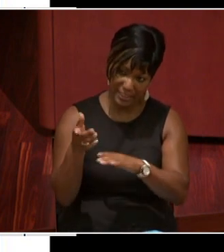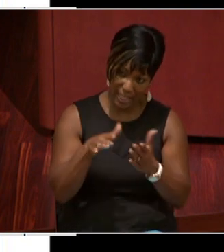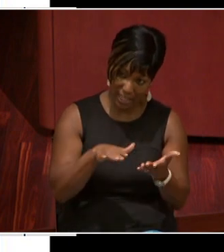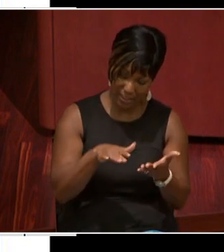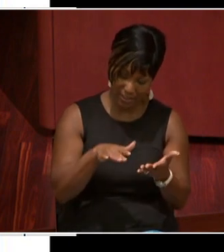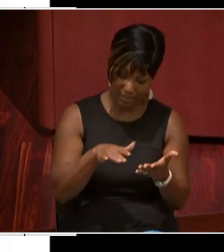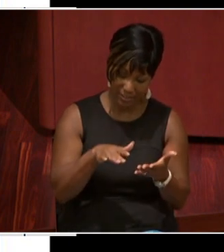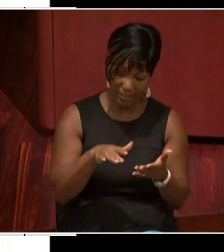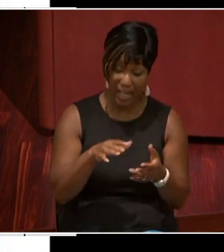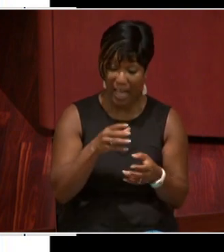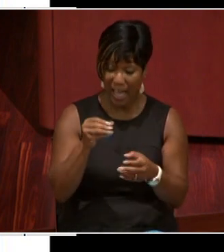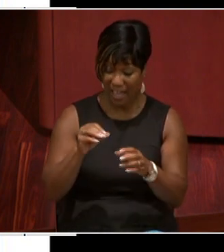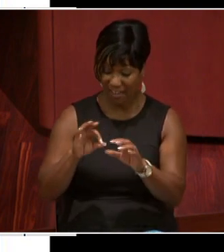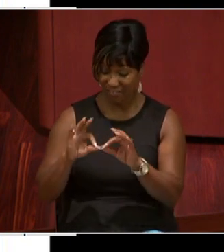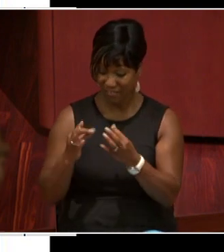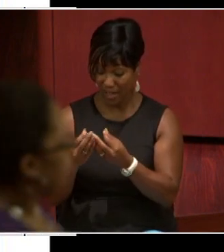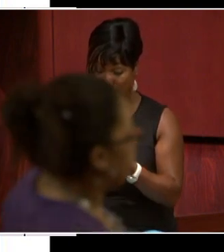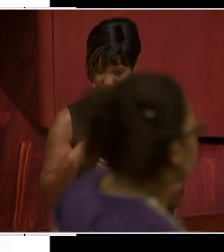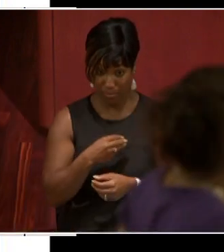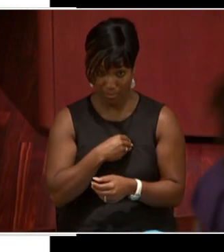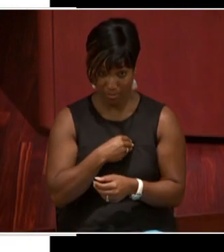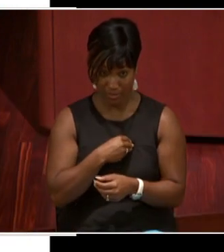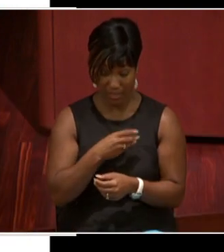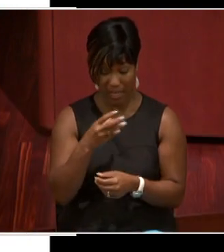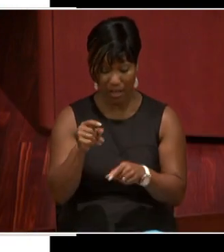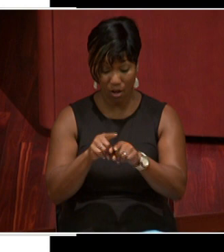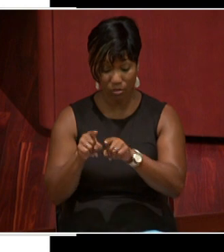And of course, organize your information.